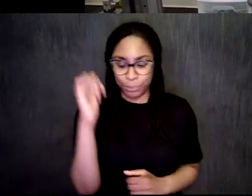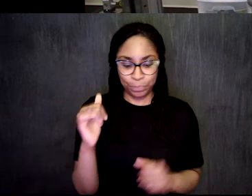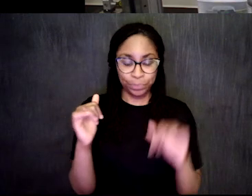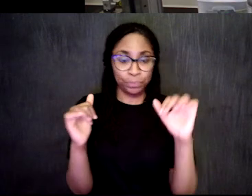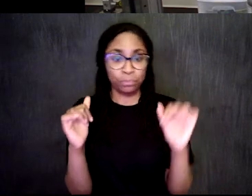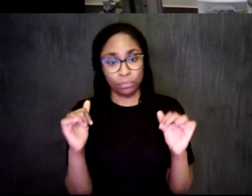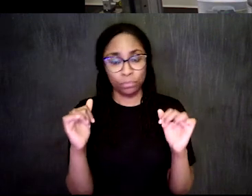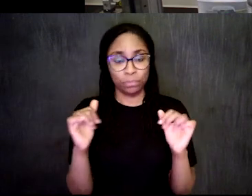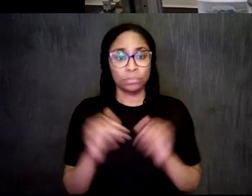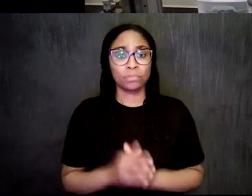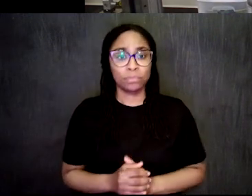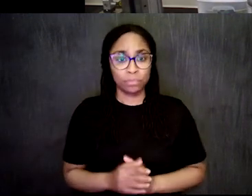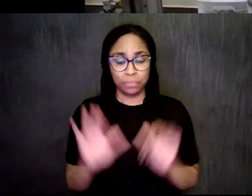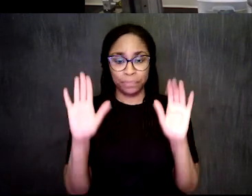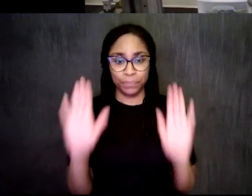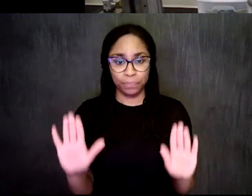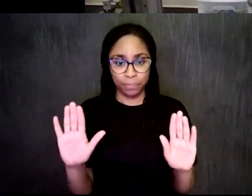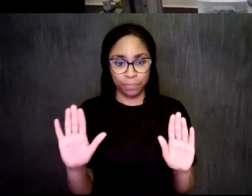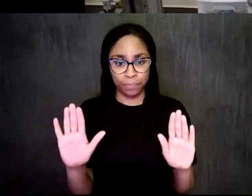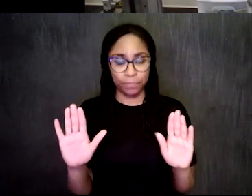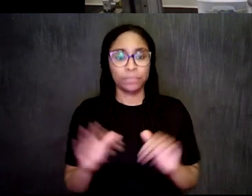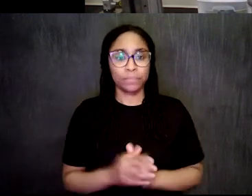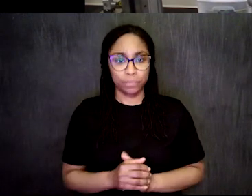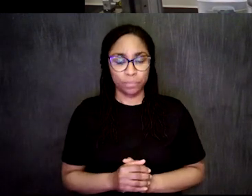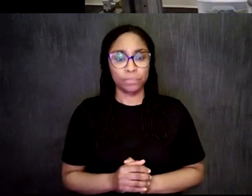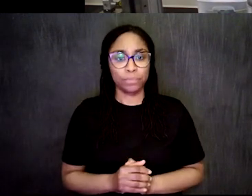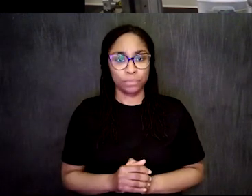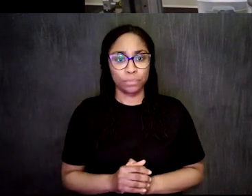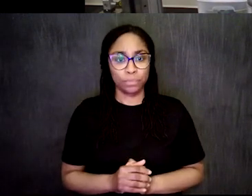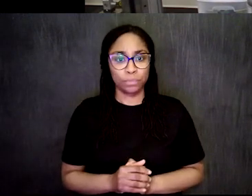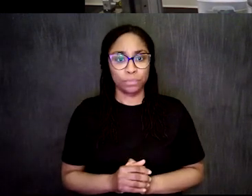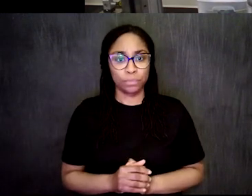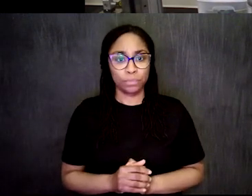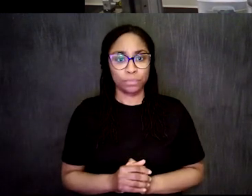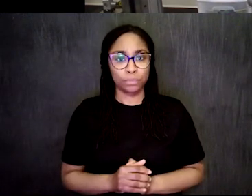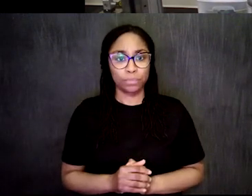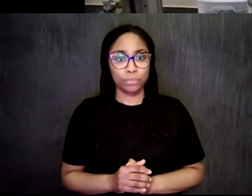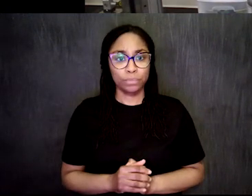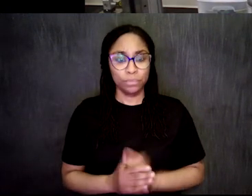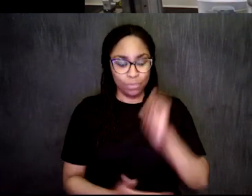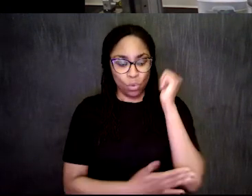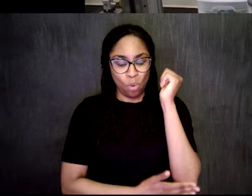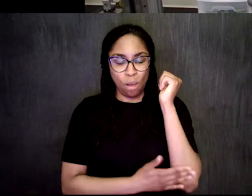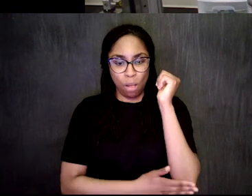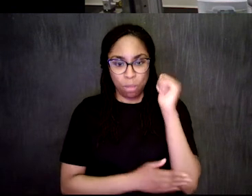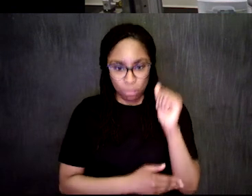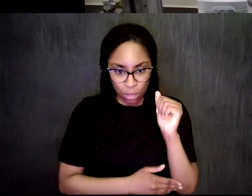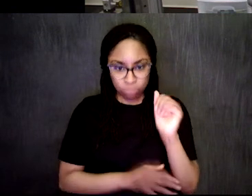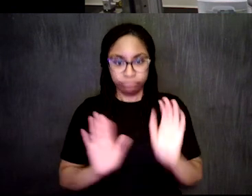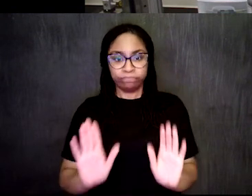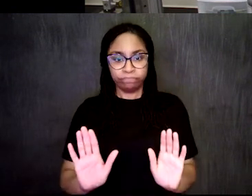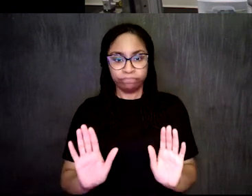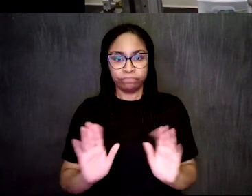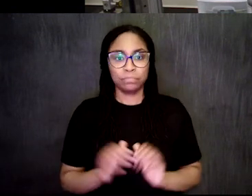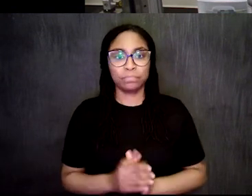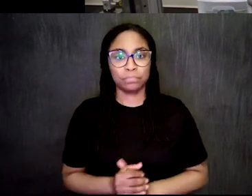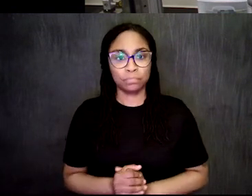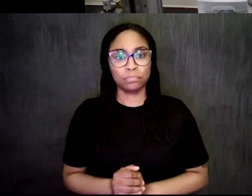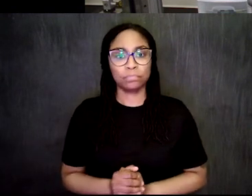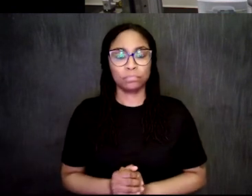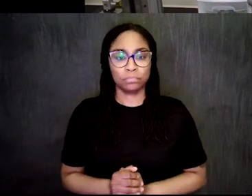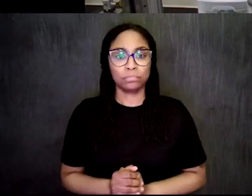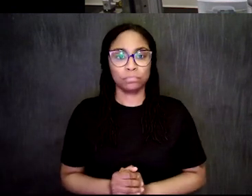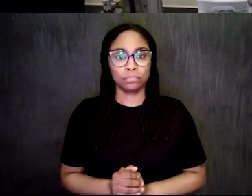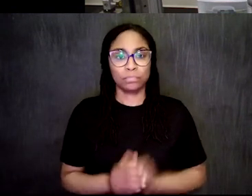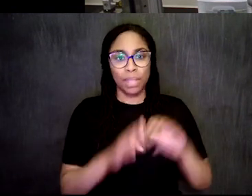usual. So you're going to keep your elbows at your sides, hands down, and I want you to push up through your elbows. And I want